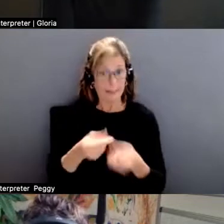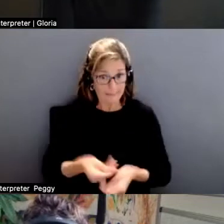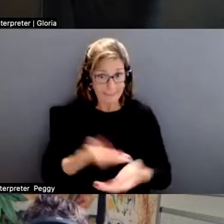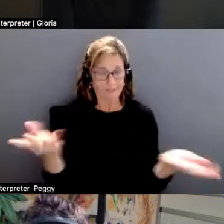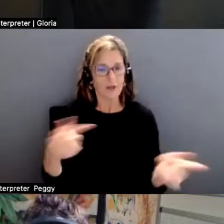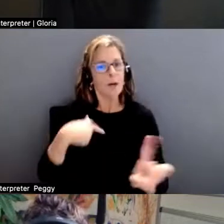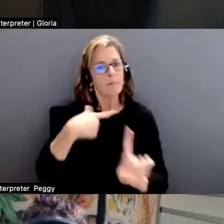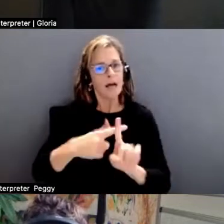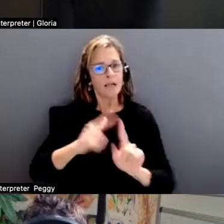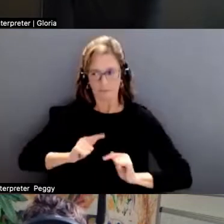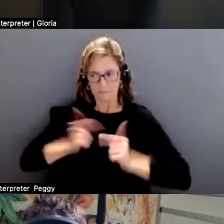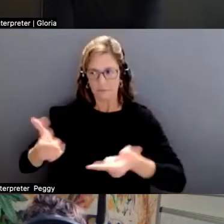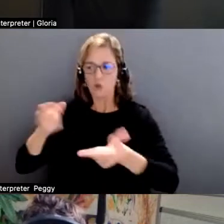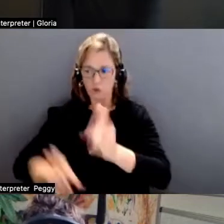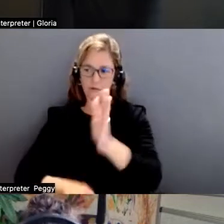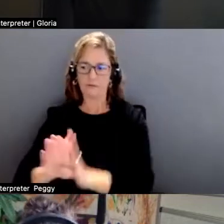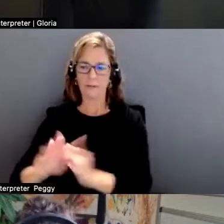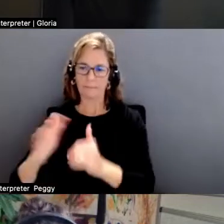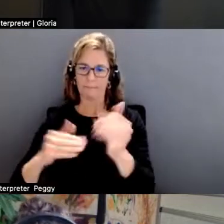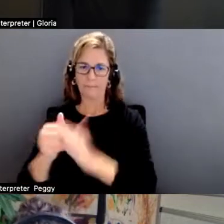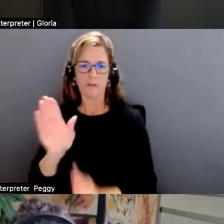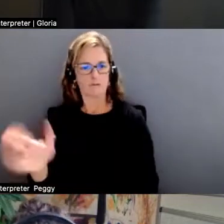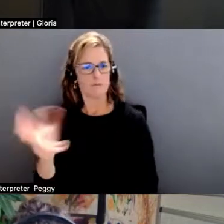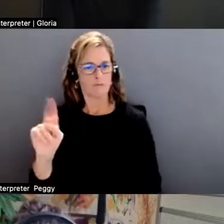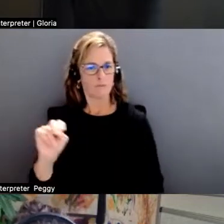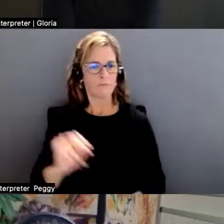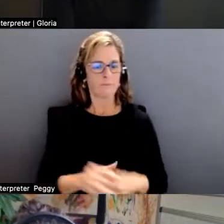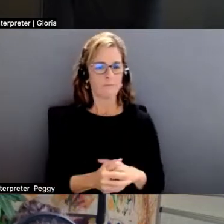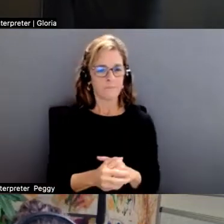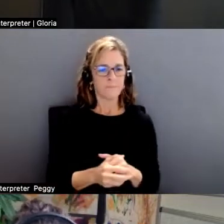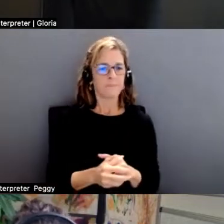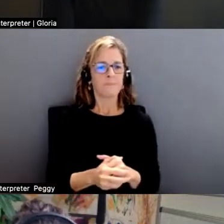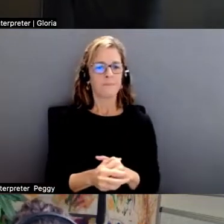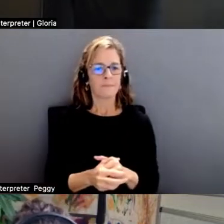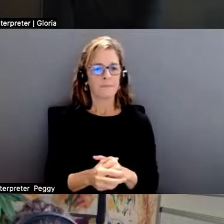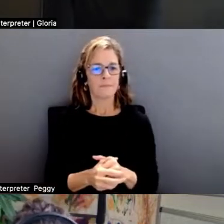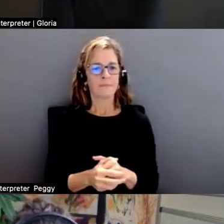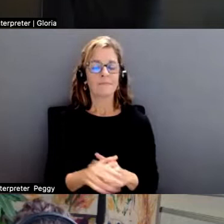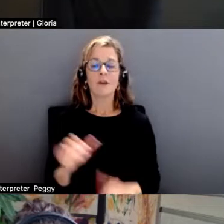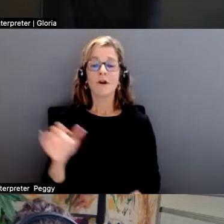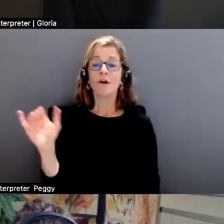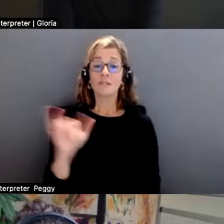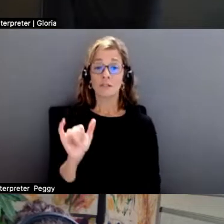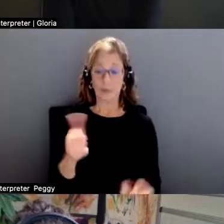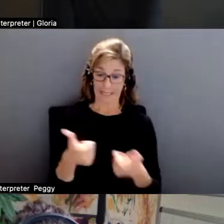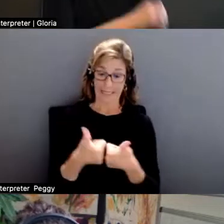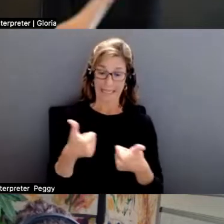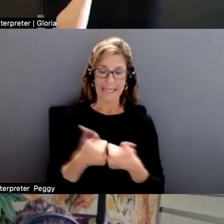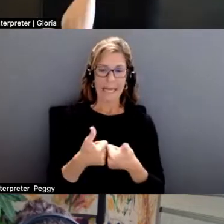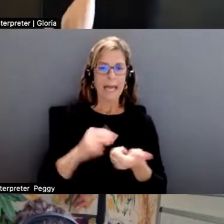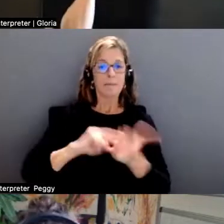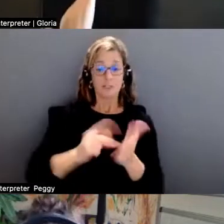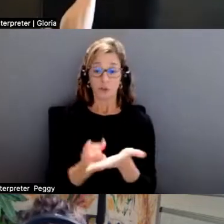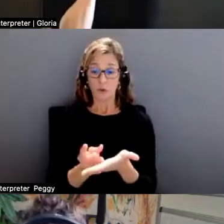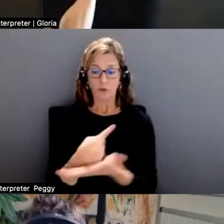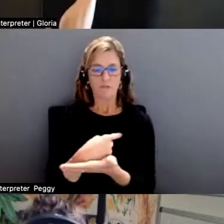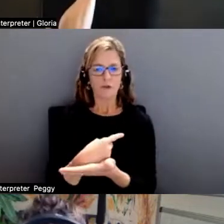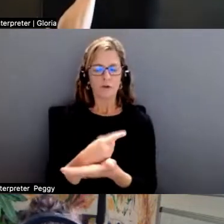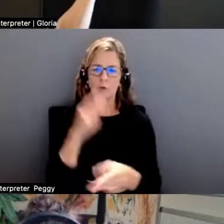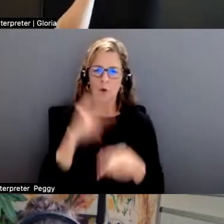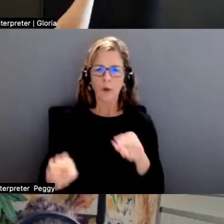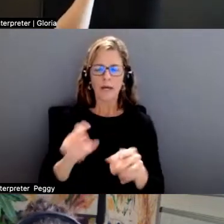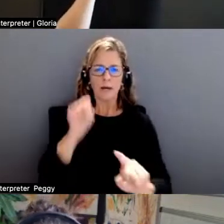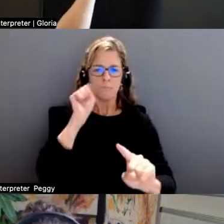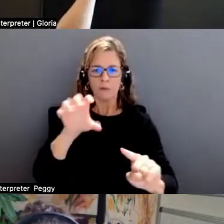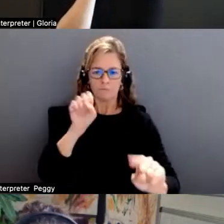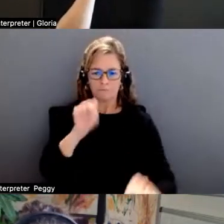is really important. And it also allows for short burst formative review for our learners.